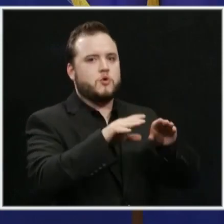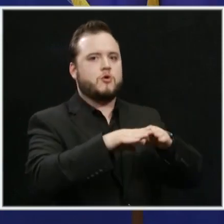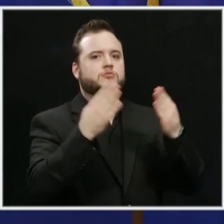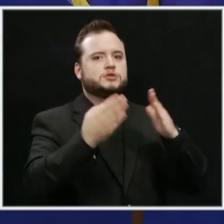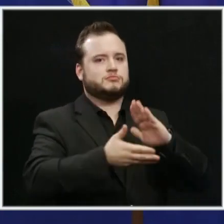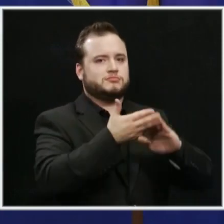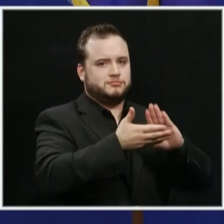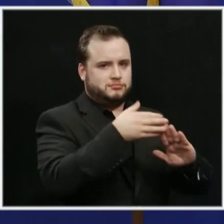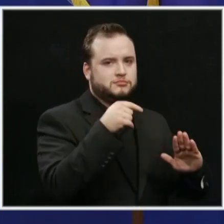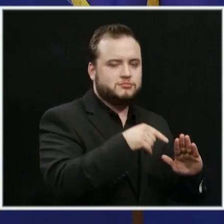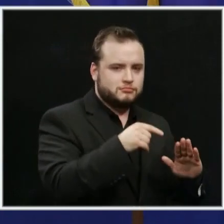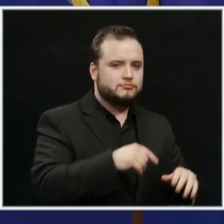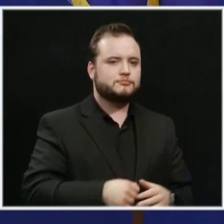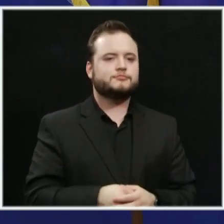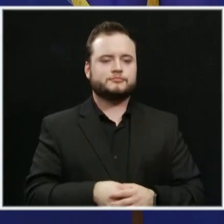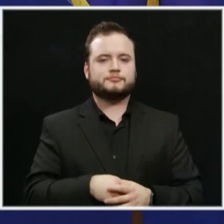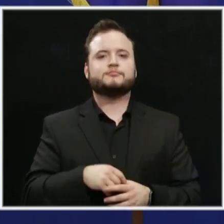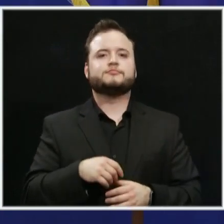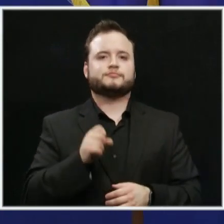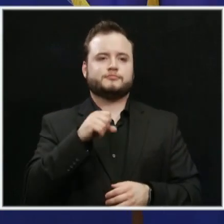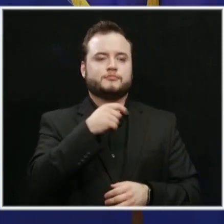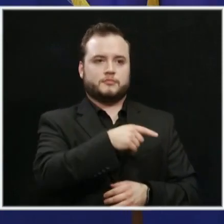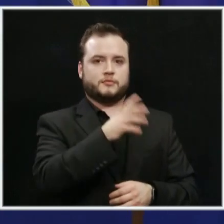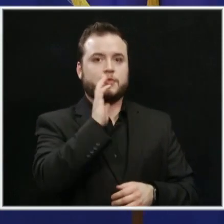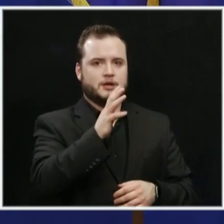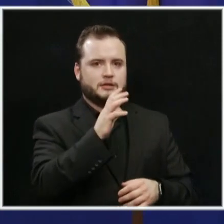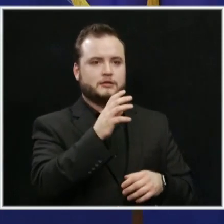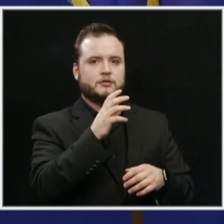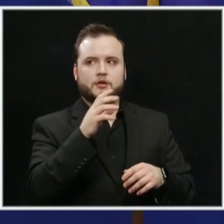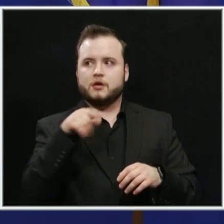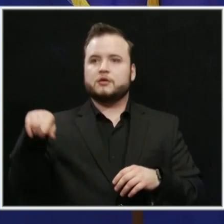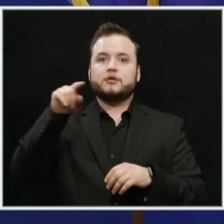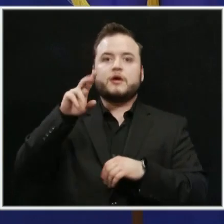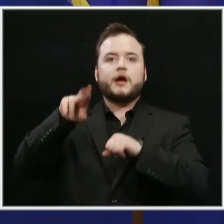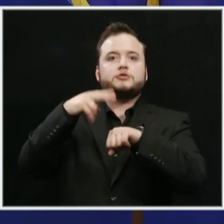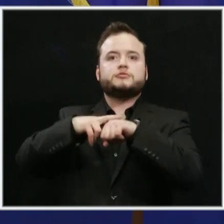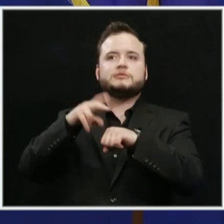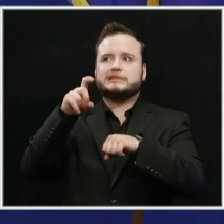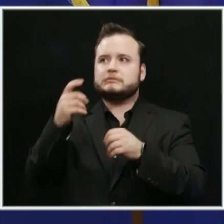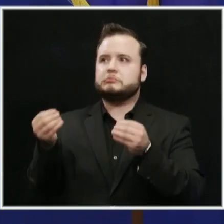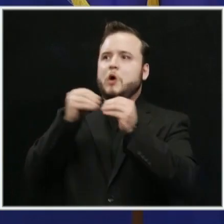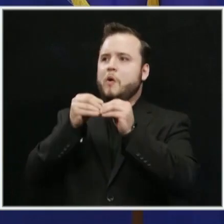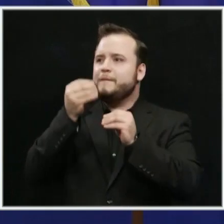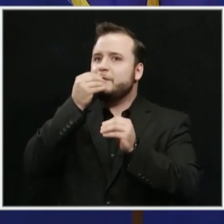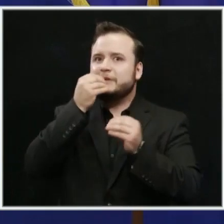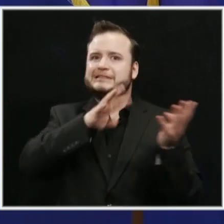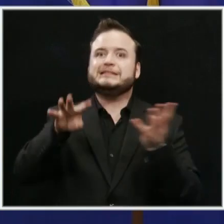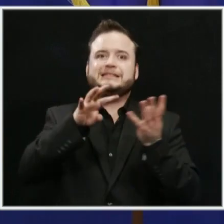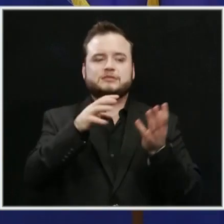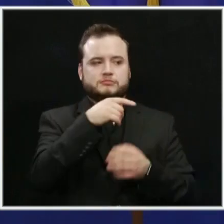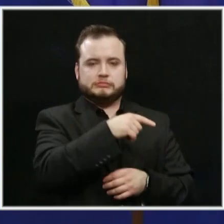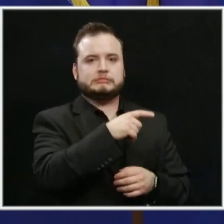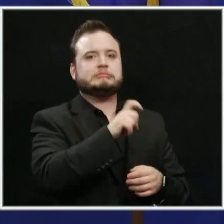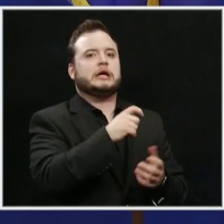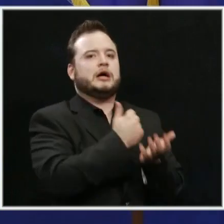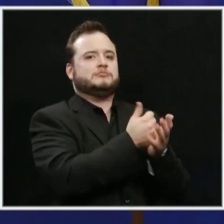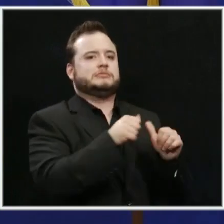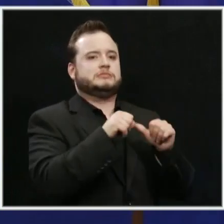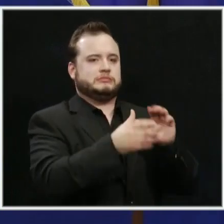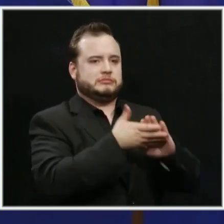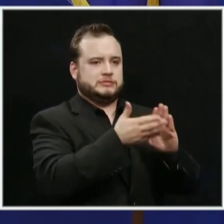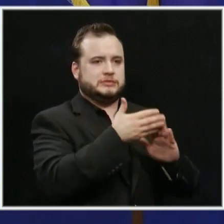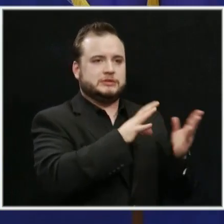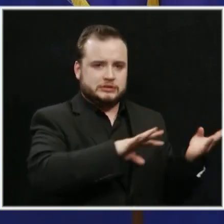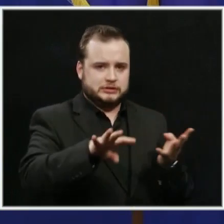part of a national food supply system and a large piece of it. So what I can tell you is the plant is up and running, that they have